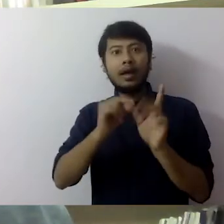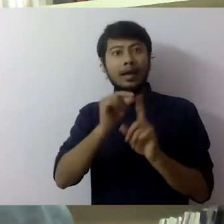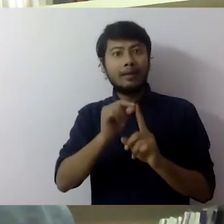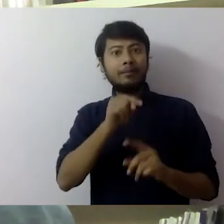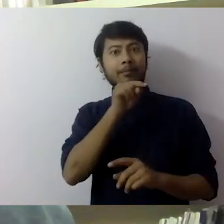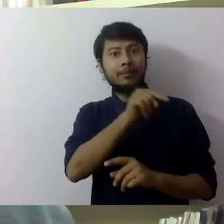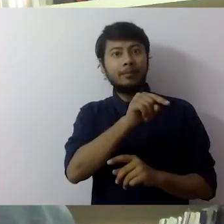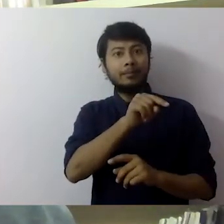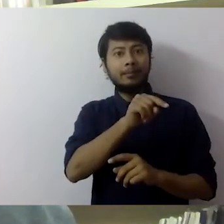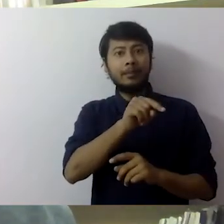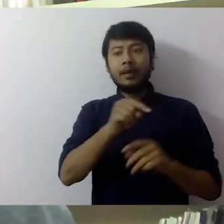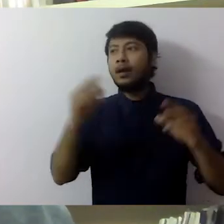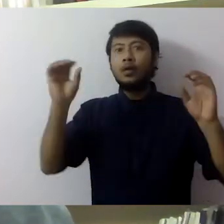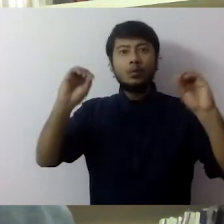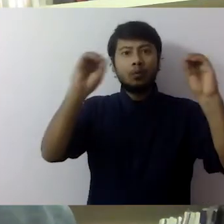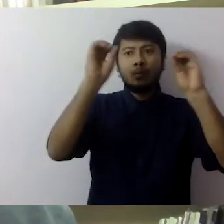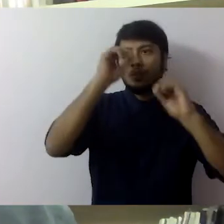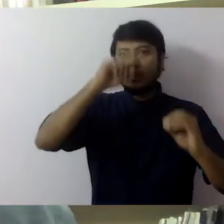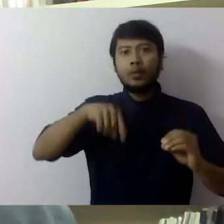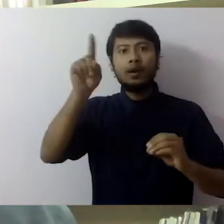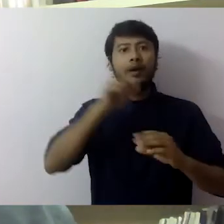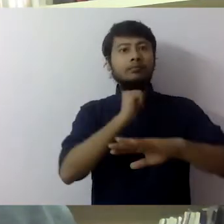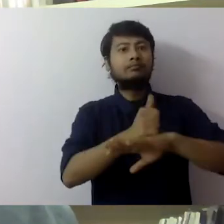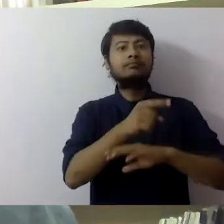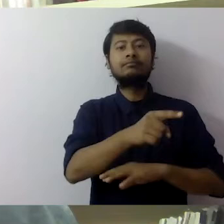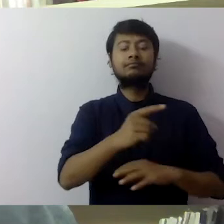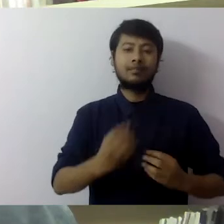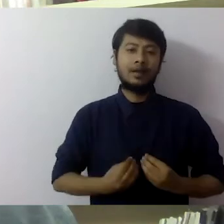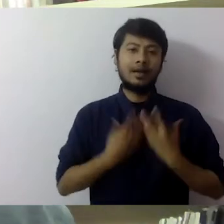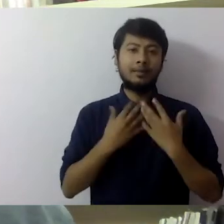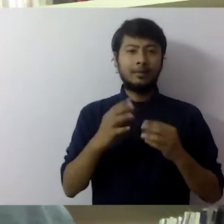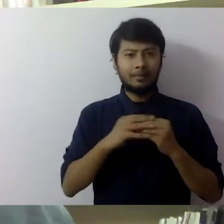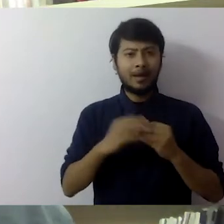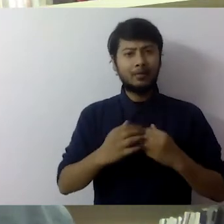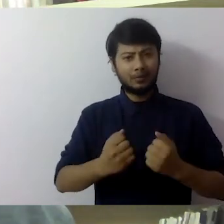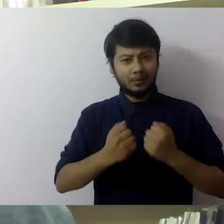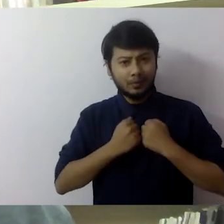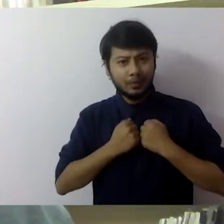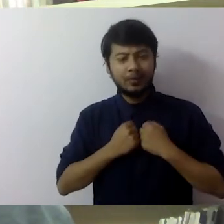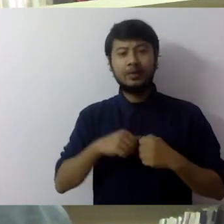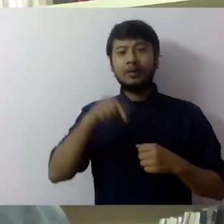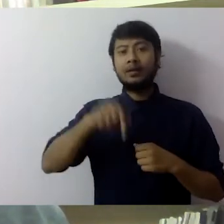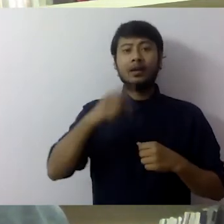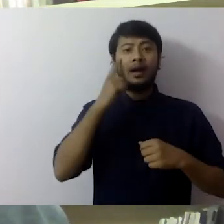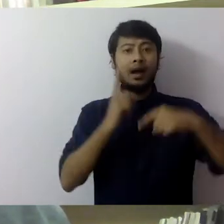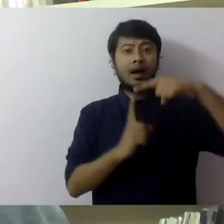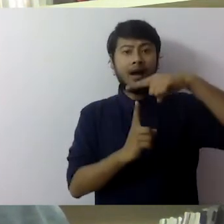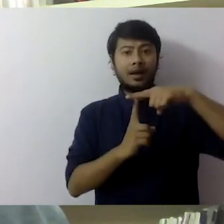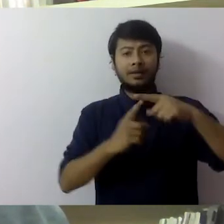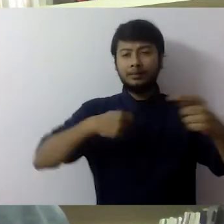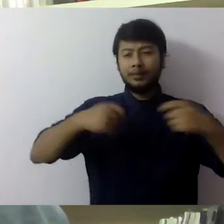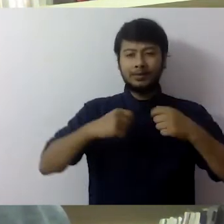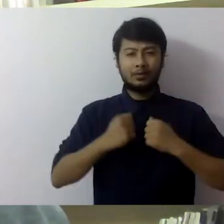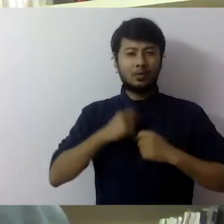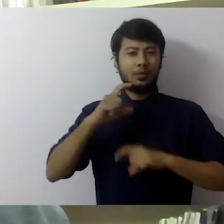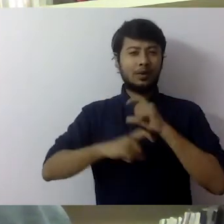going to fill that gap, and not a moment too soon. Bangalore is also our city, the place where Wipro's IT business